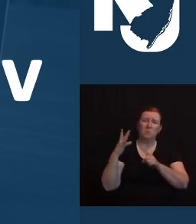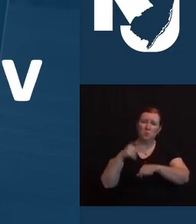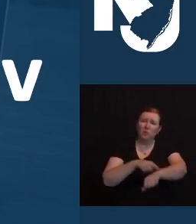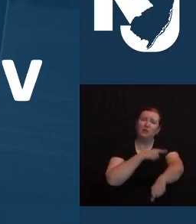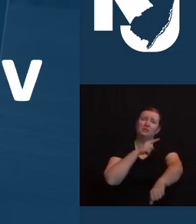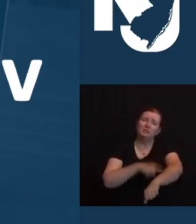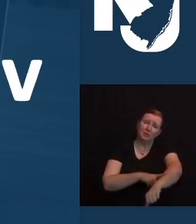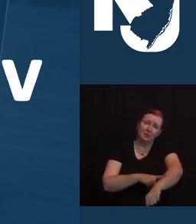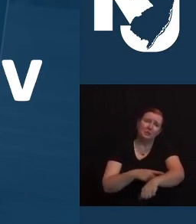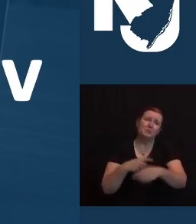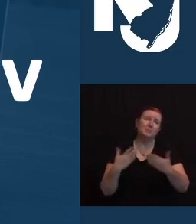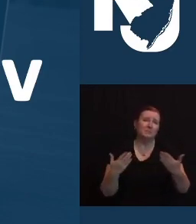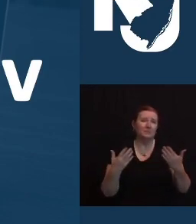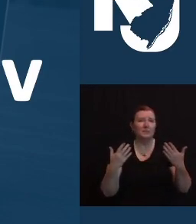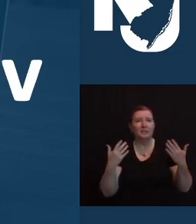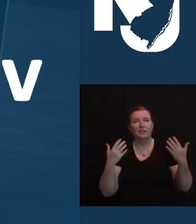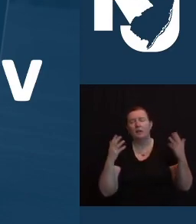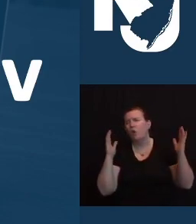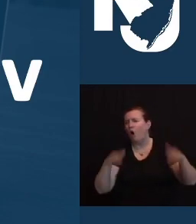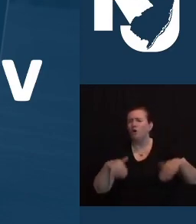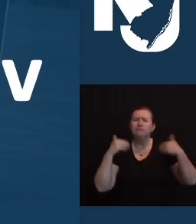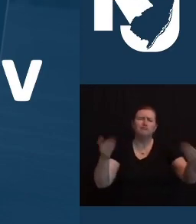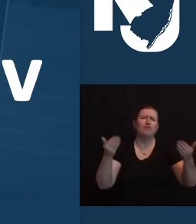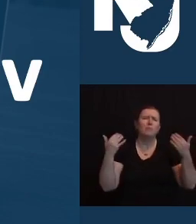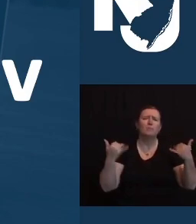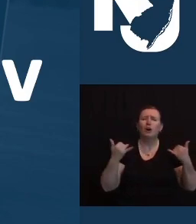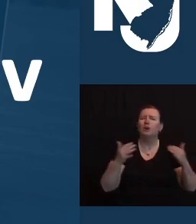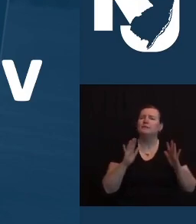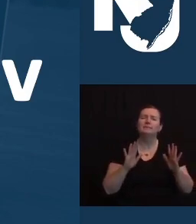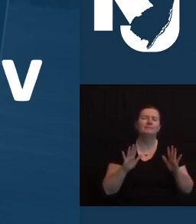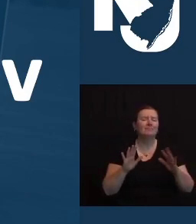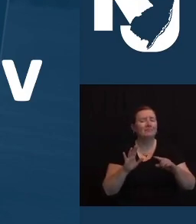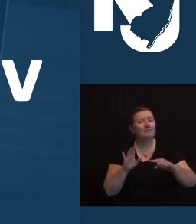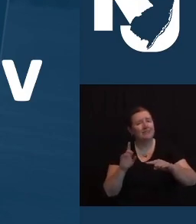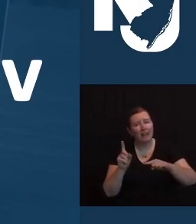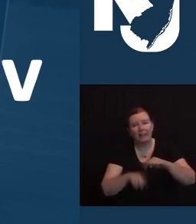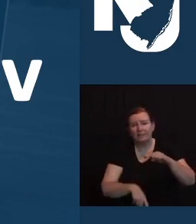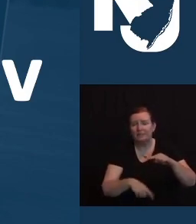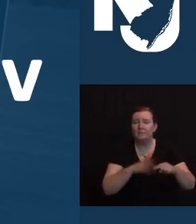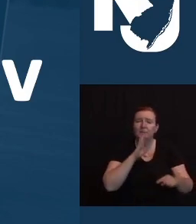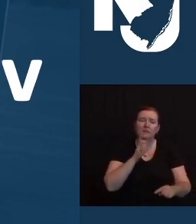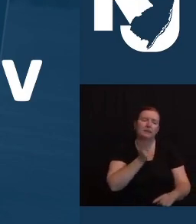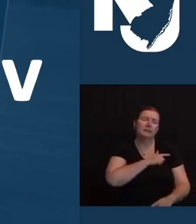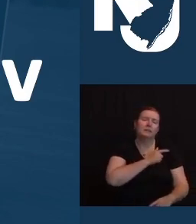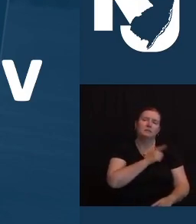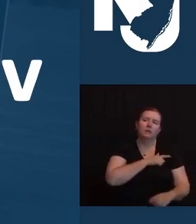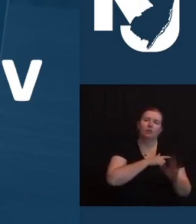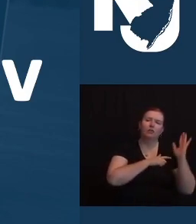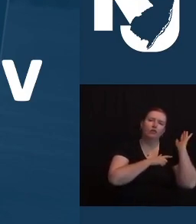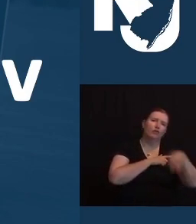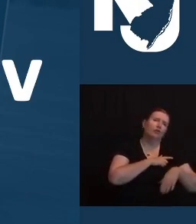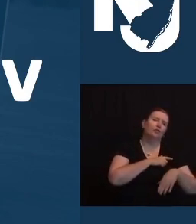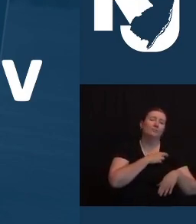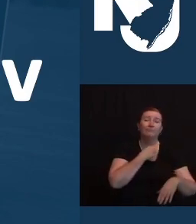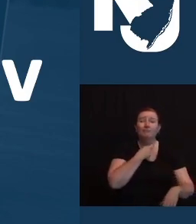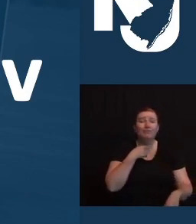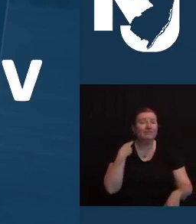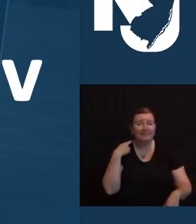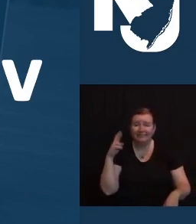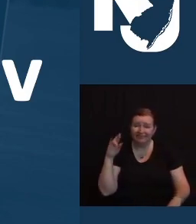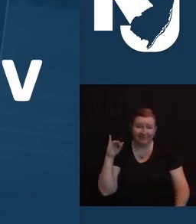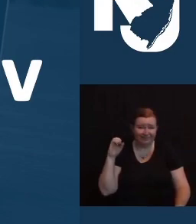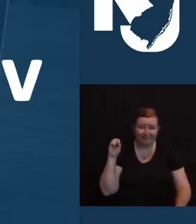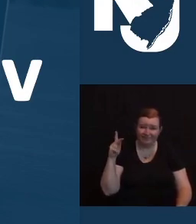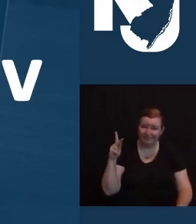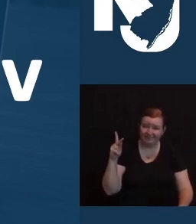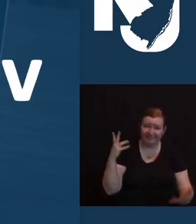us? But again, we cannot become complacent, and we can't take irresponsible risks that put our families and communities